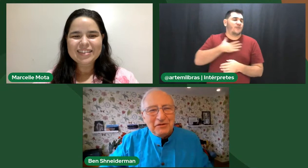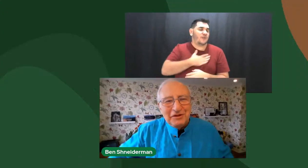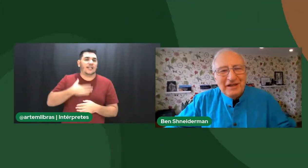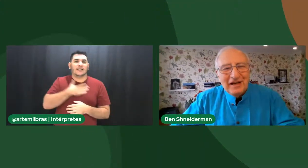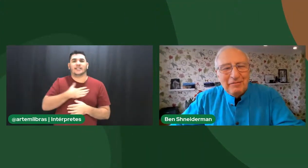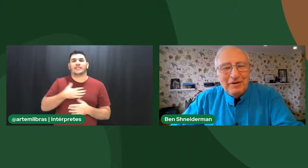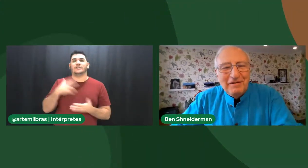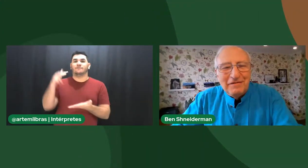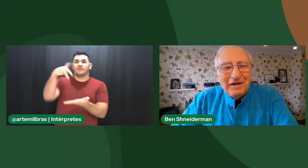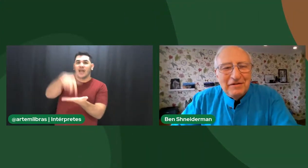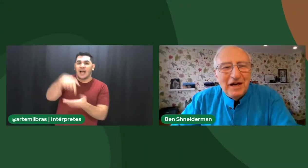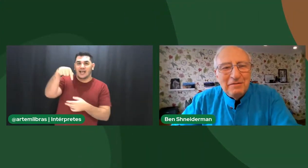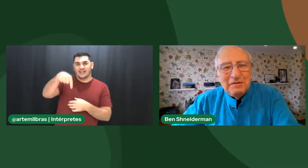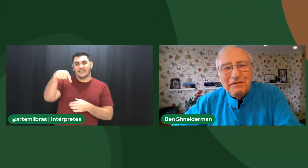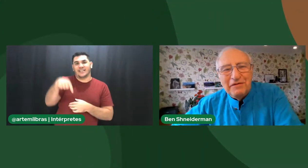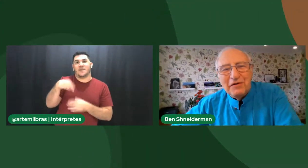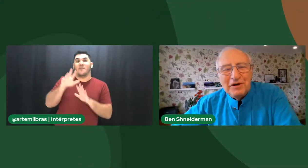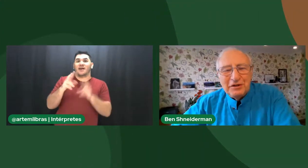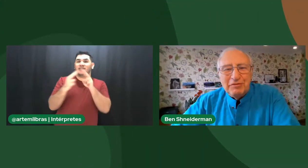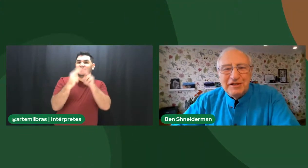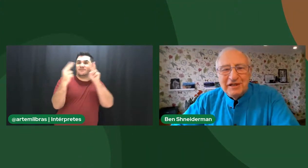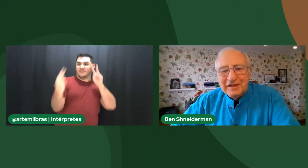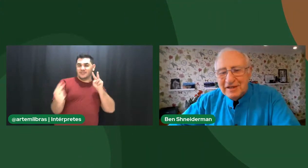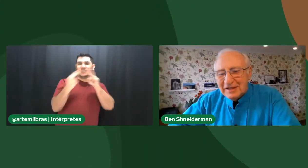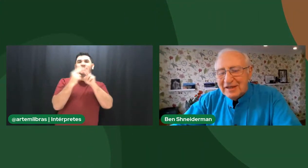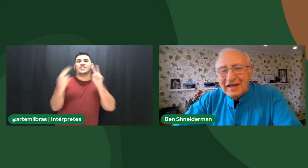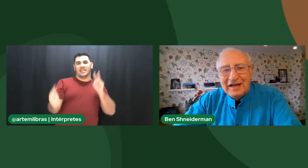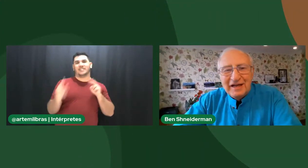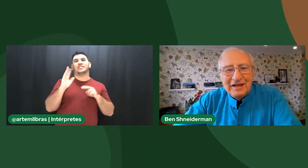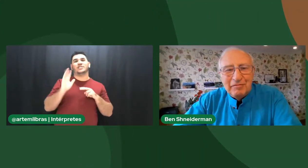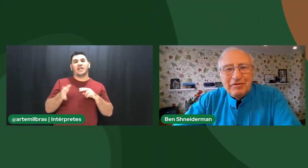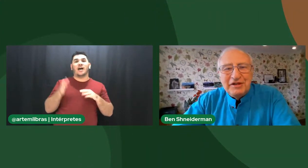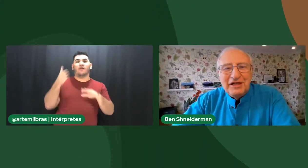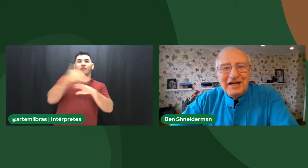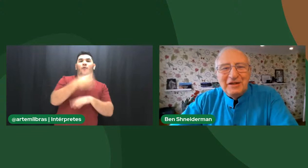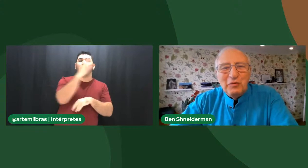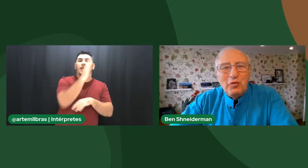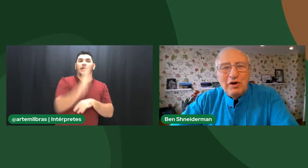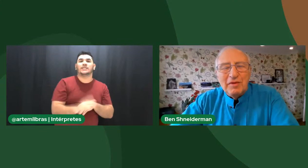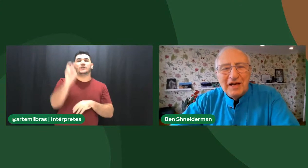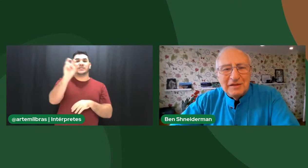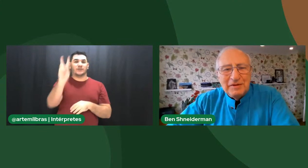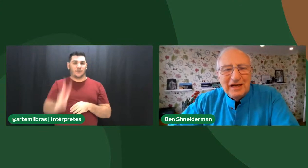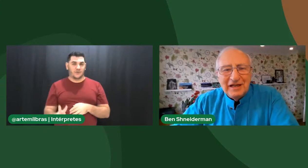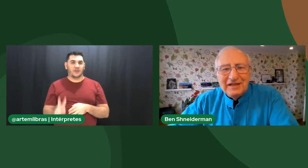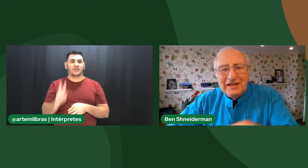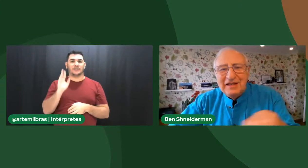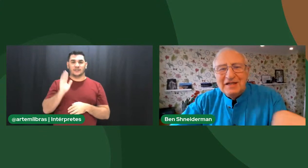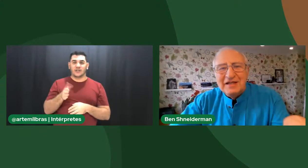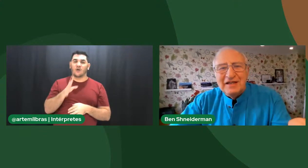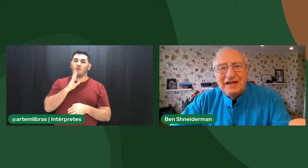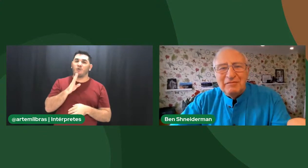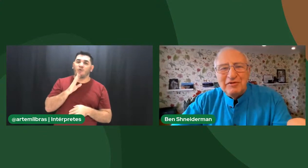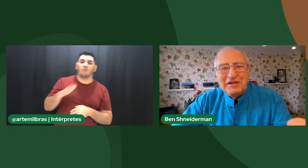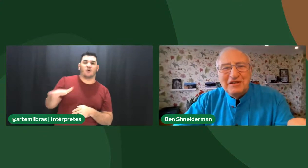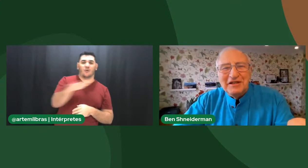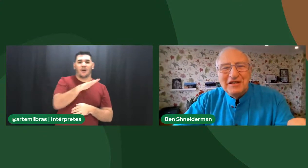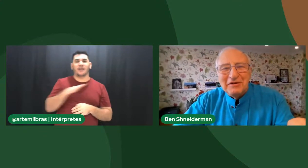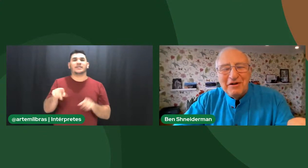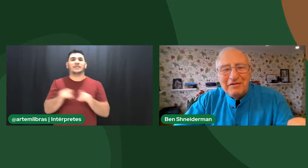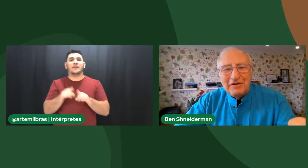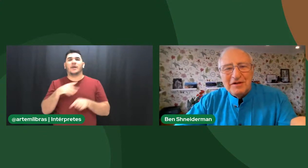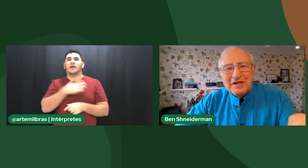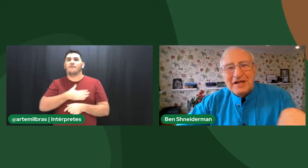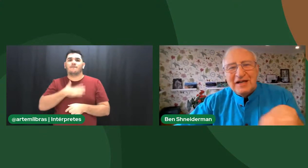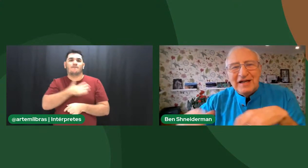even virtually. I've been 5 times before to Brazil and appreciate the warm hospitality that